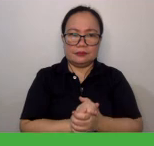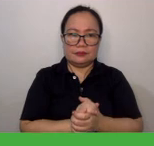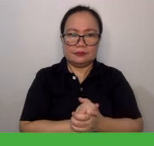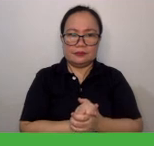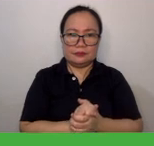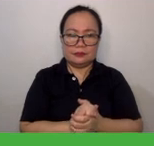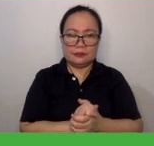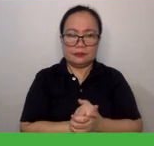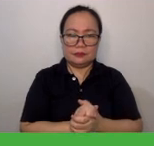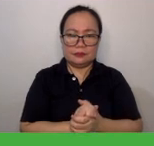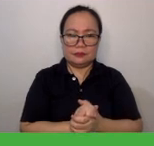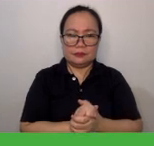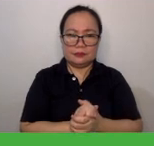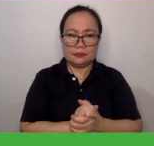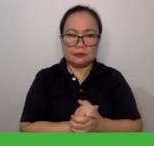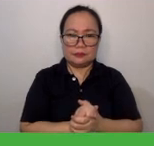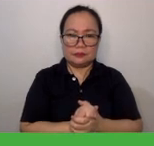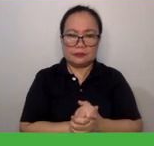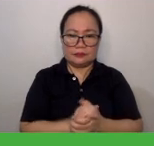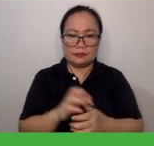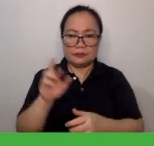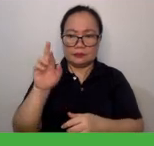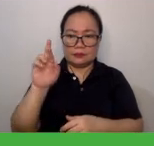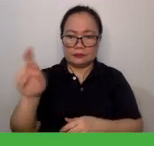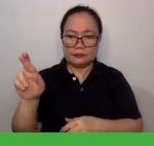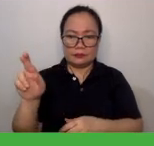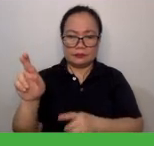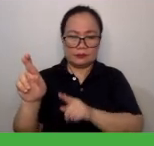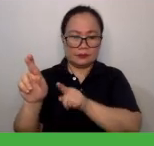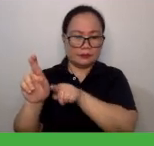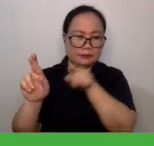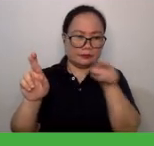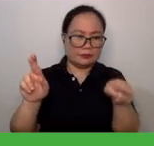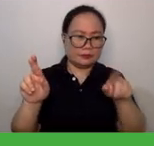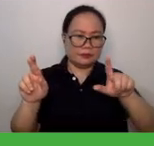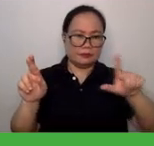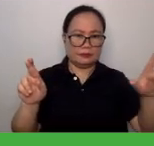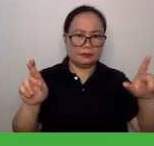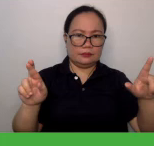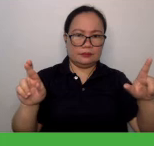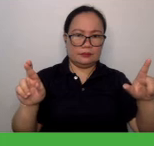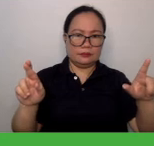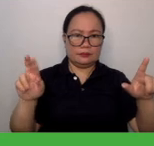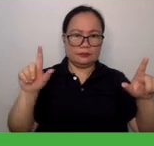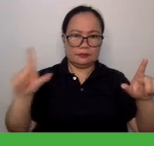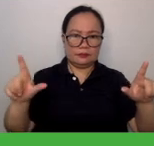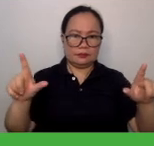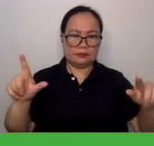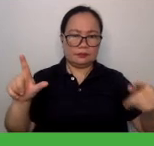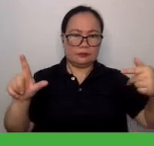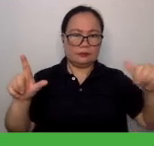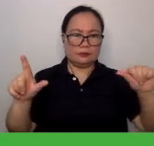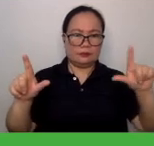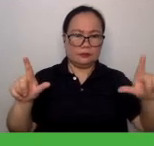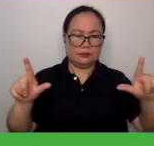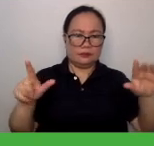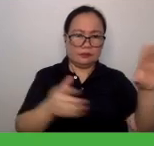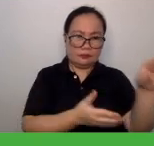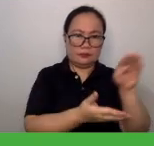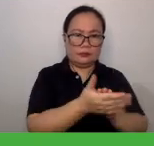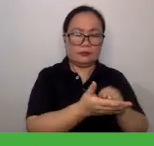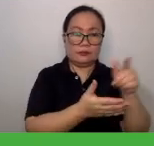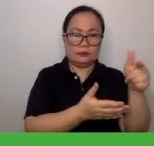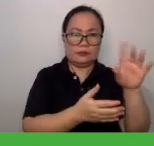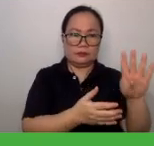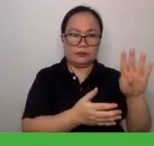Okay? So, since from right to left tayo, again, copy your given first. So, 24 liters.